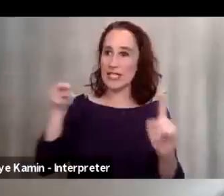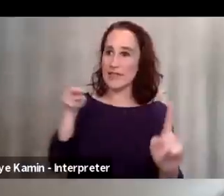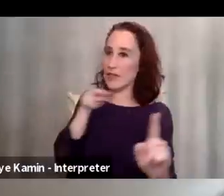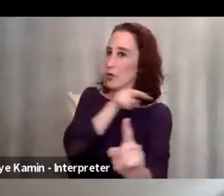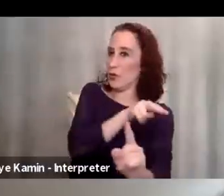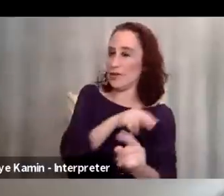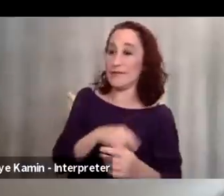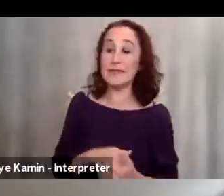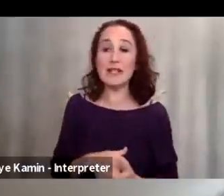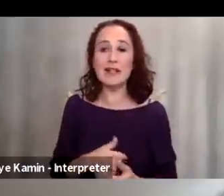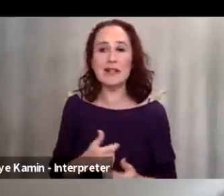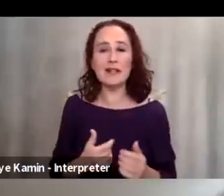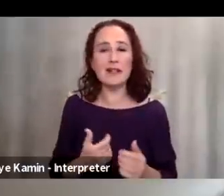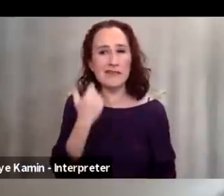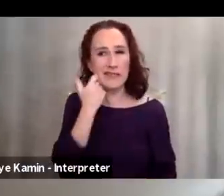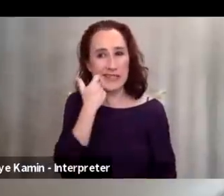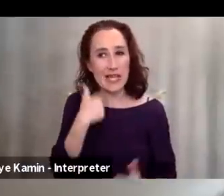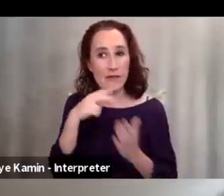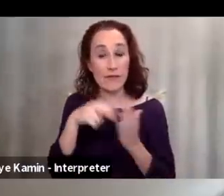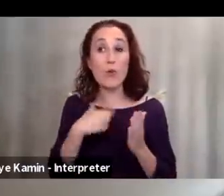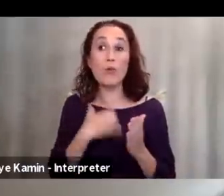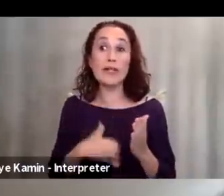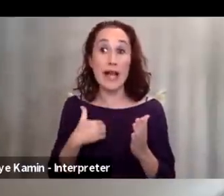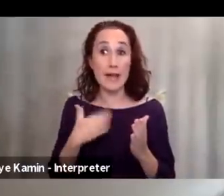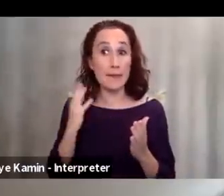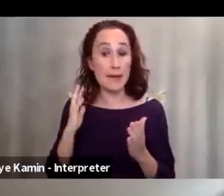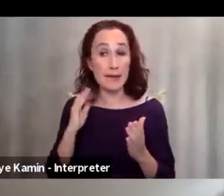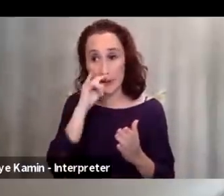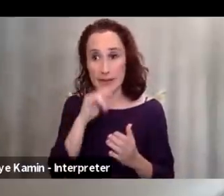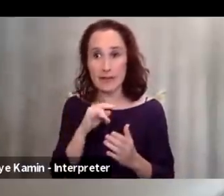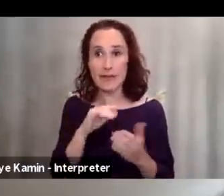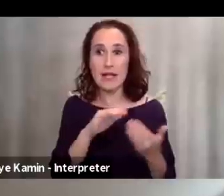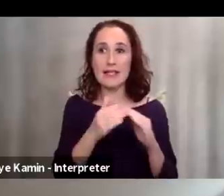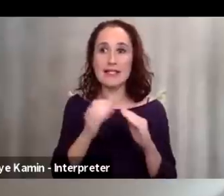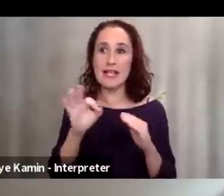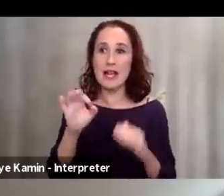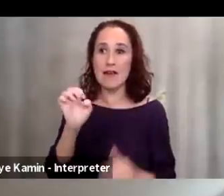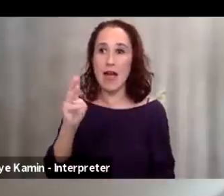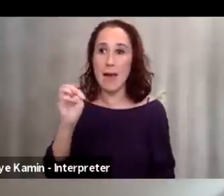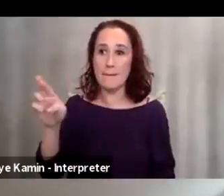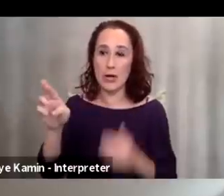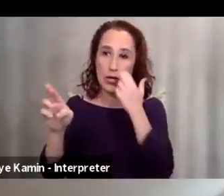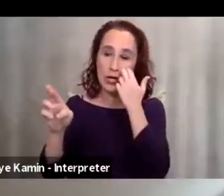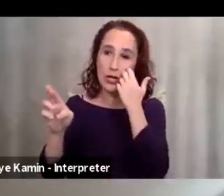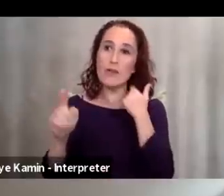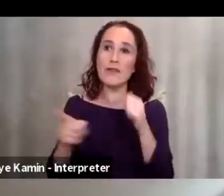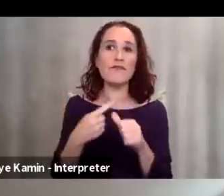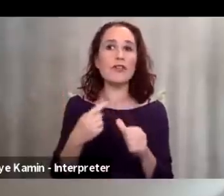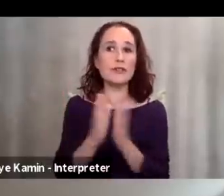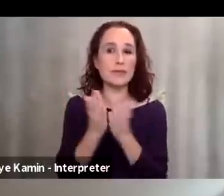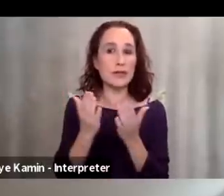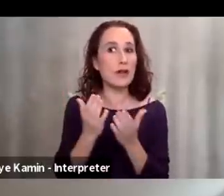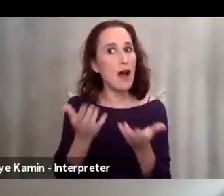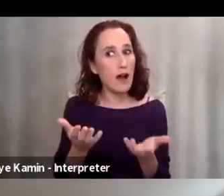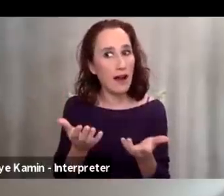book that I've read recently that I wish I'd had when I was a kid is The City of Ember. The very first one is